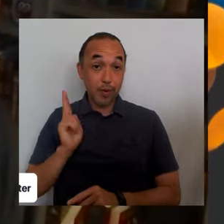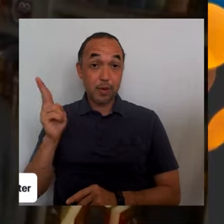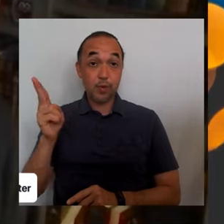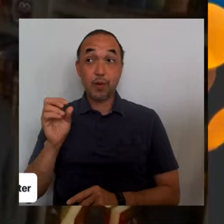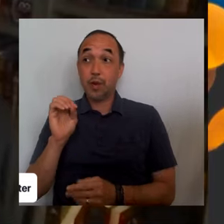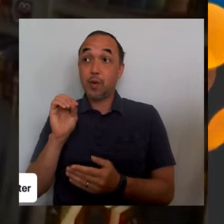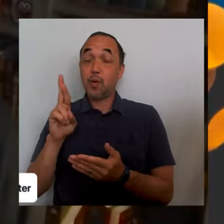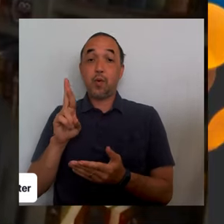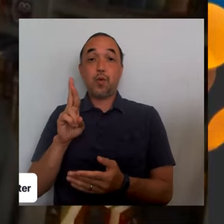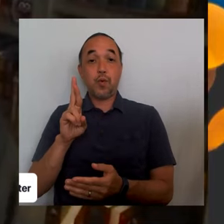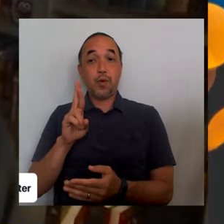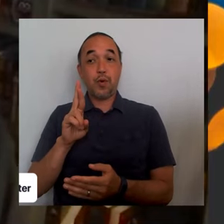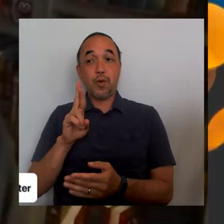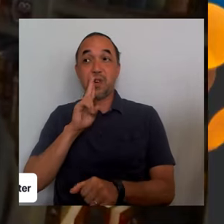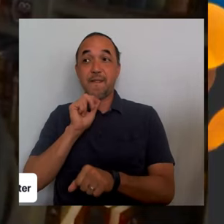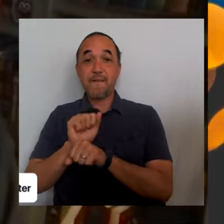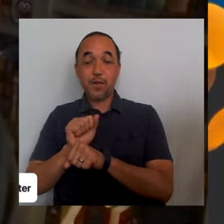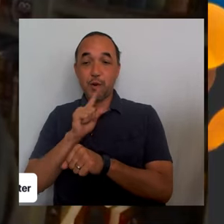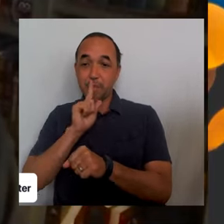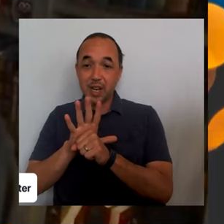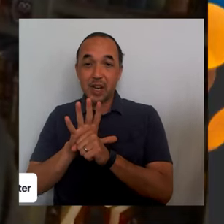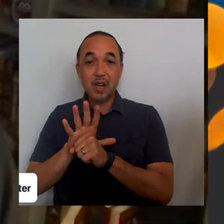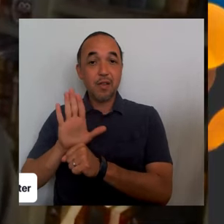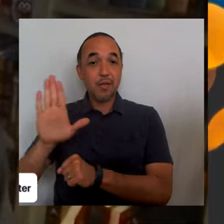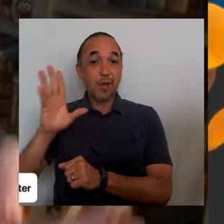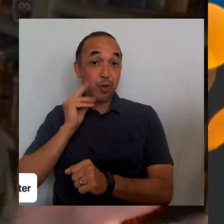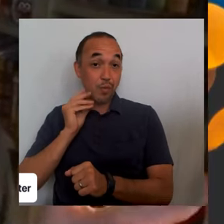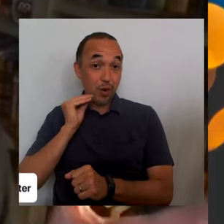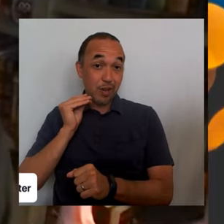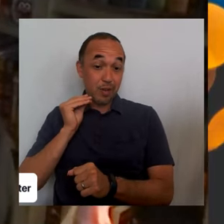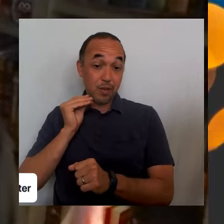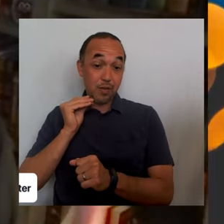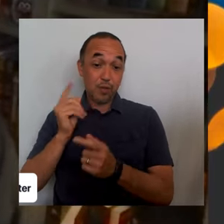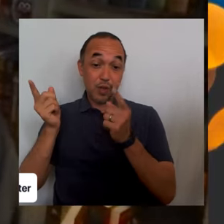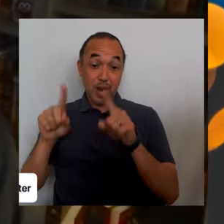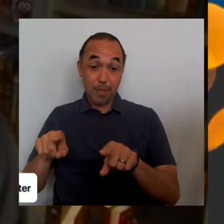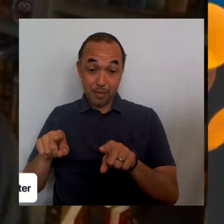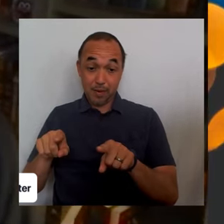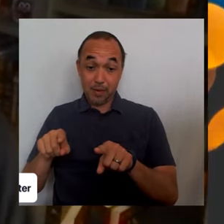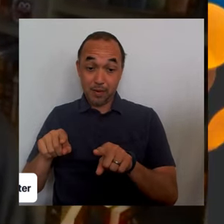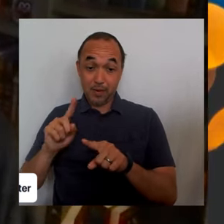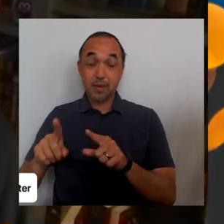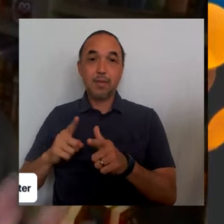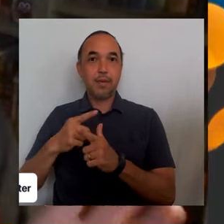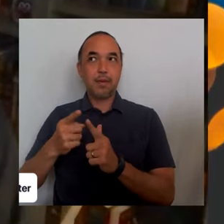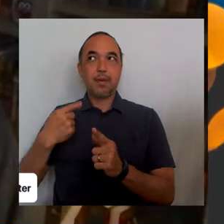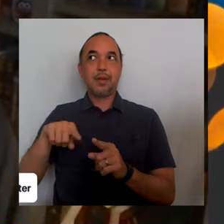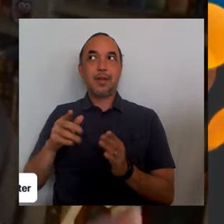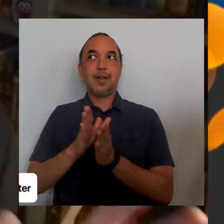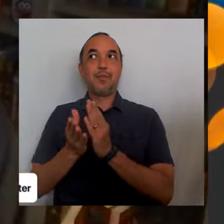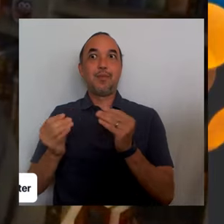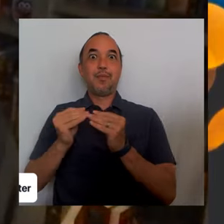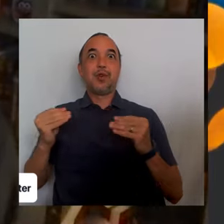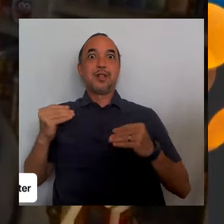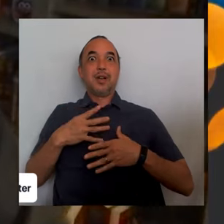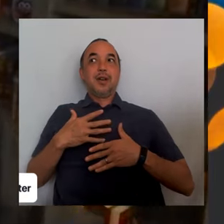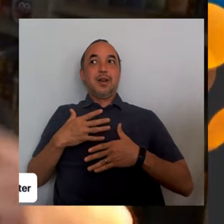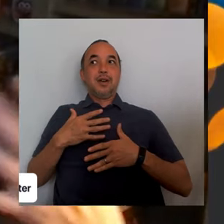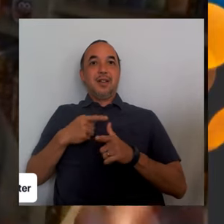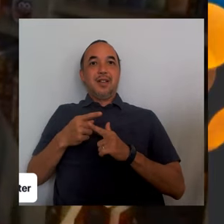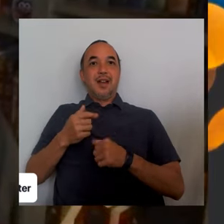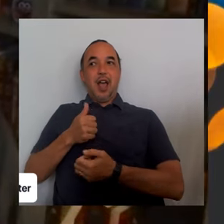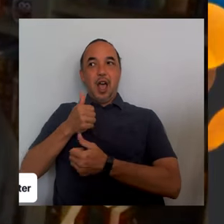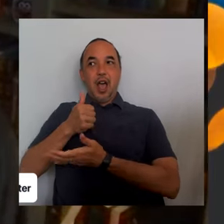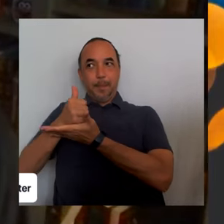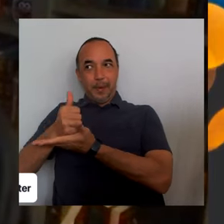validating their experiences, which happens a lot of the times, and then they get a little more scared, and then you have to help them and counsel them and